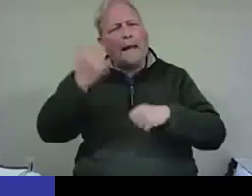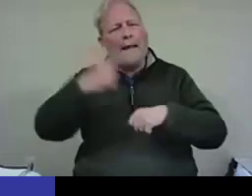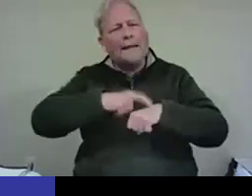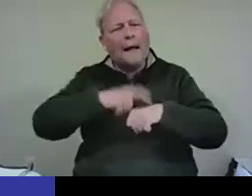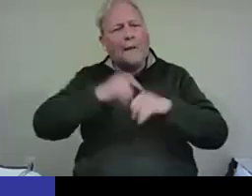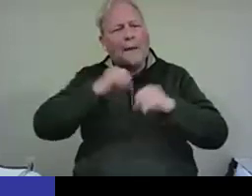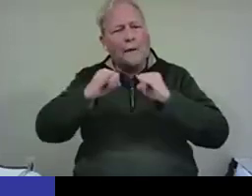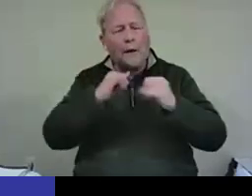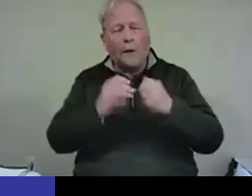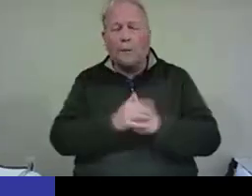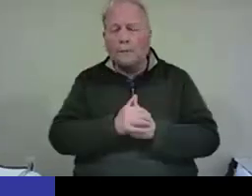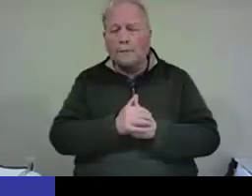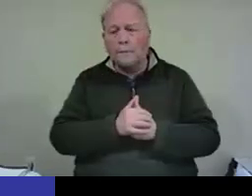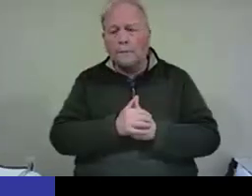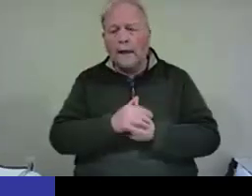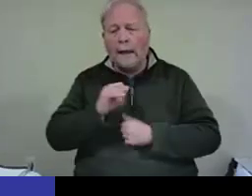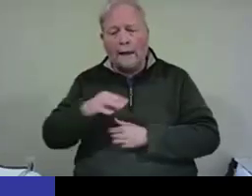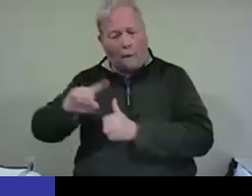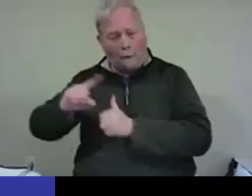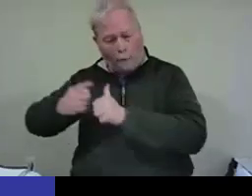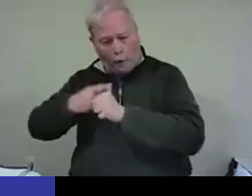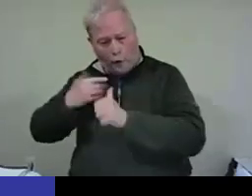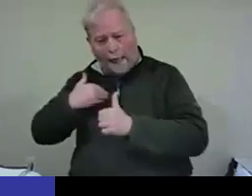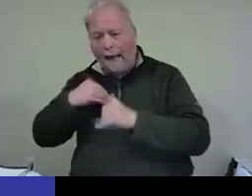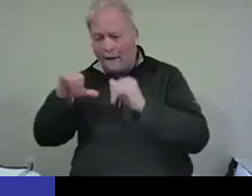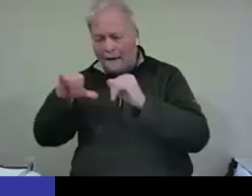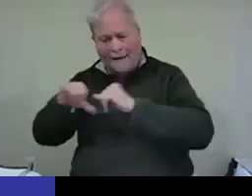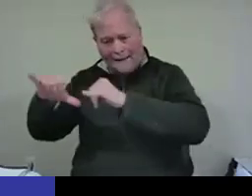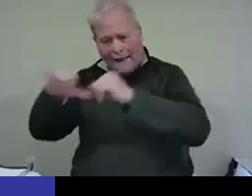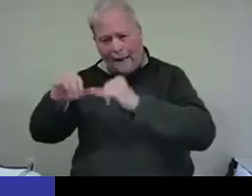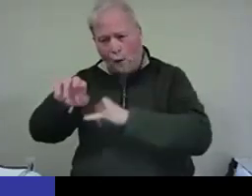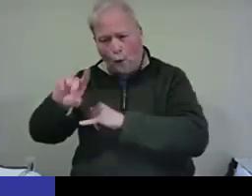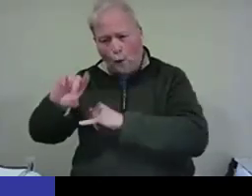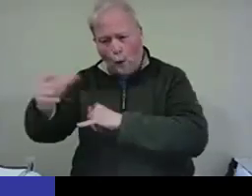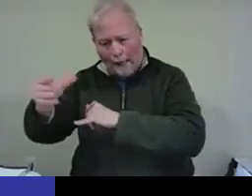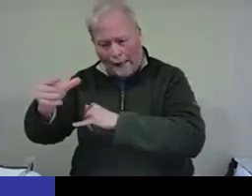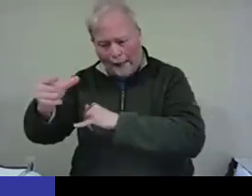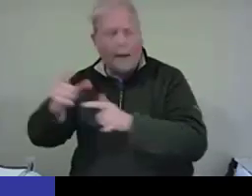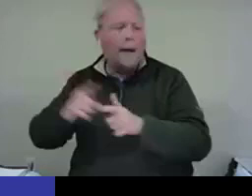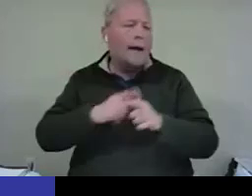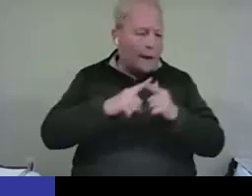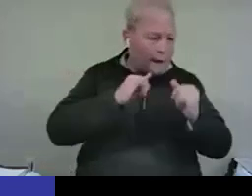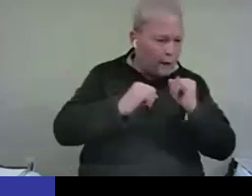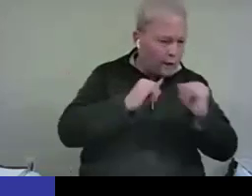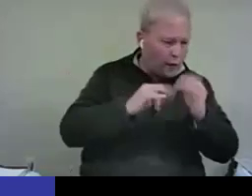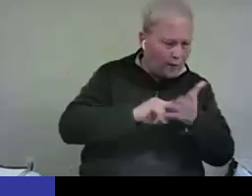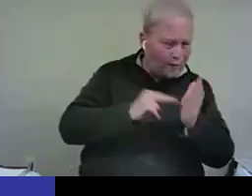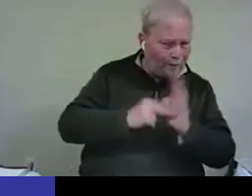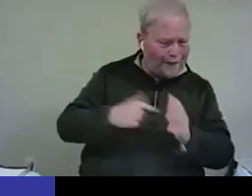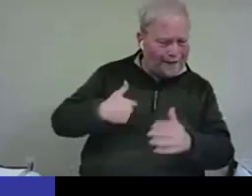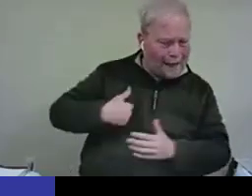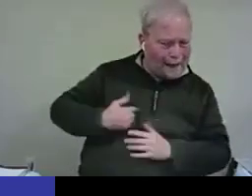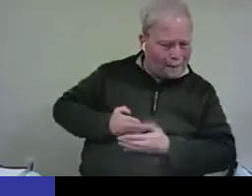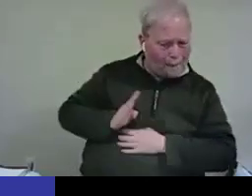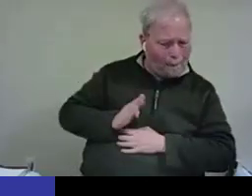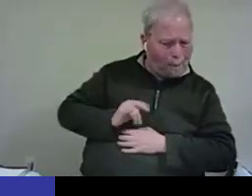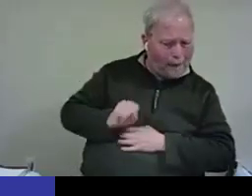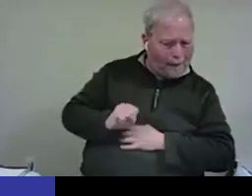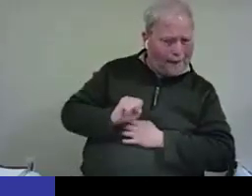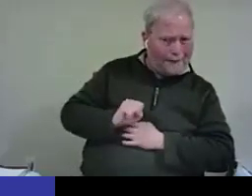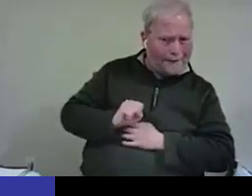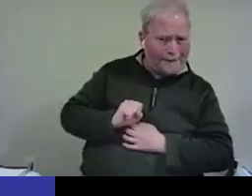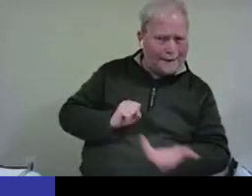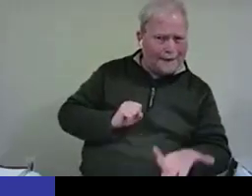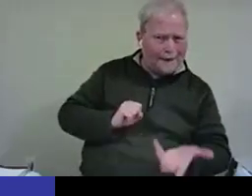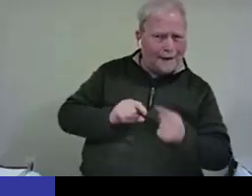scores before I do the interview, is that going to prime some confirmation bias that I have about a student during a really vulnerable decision